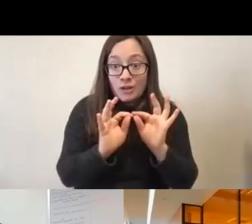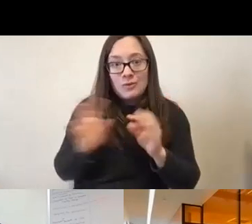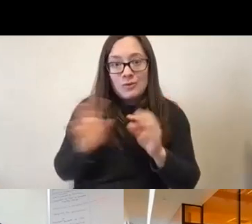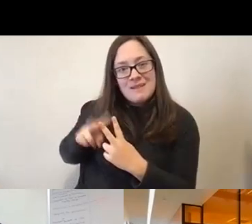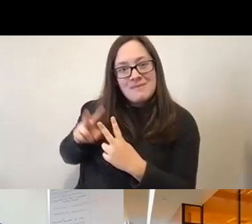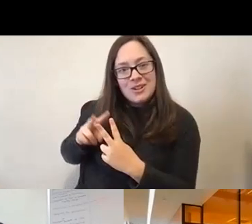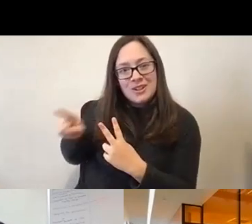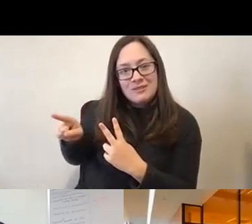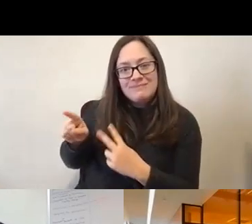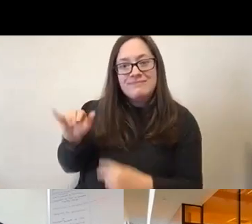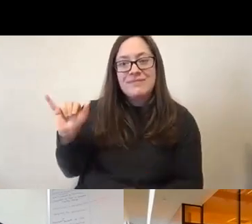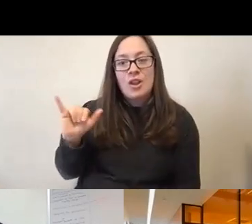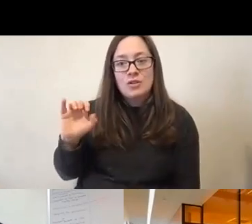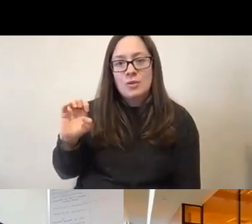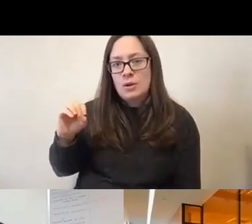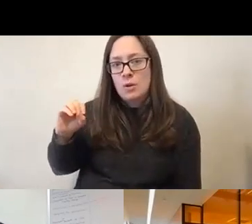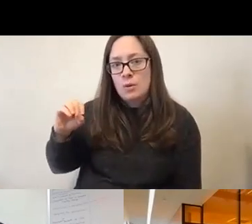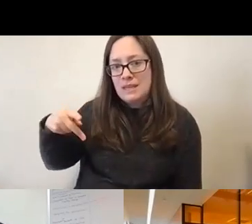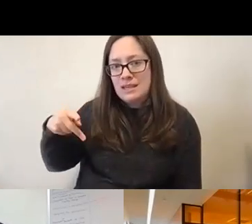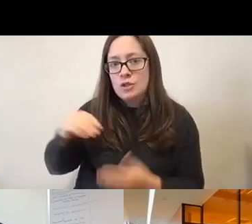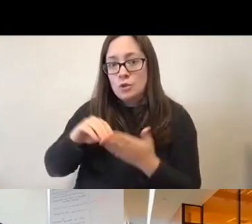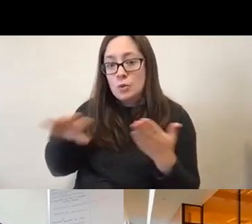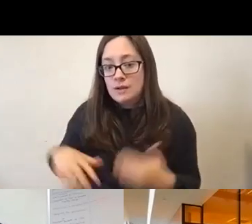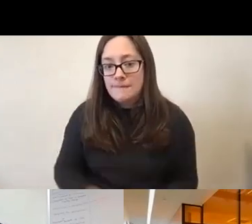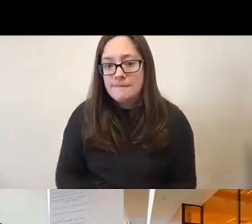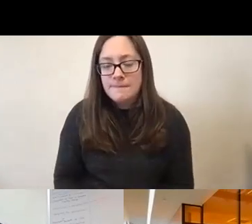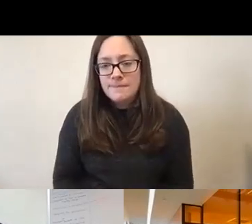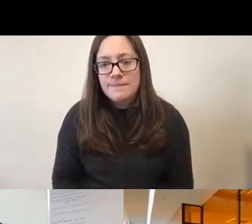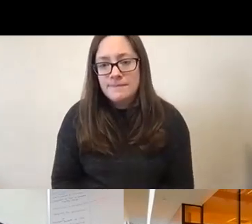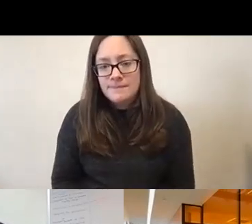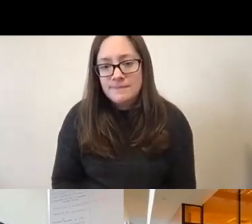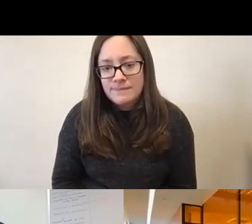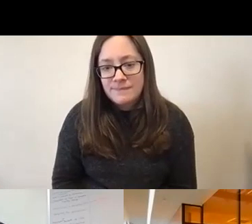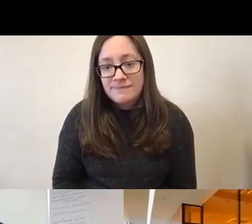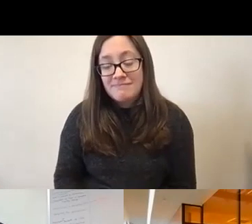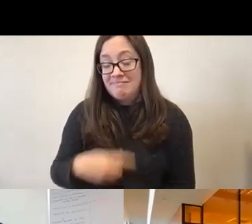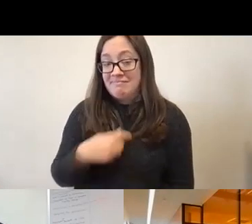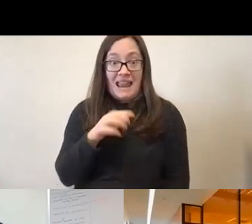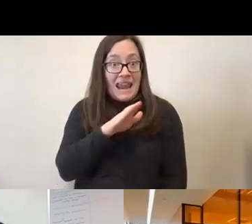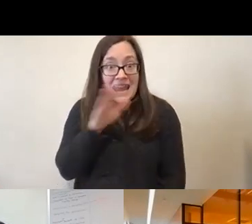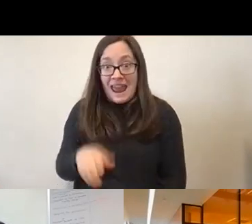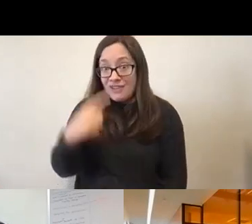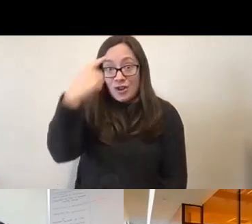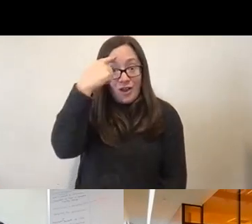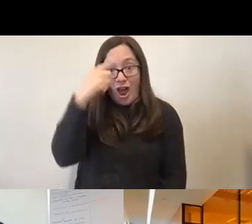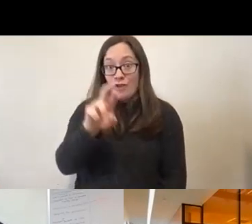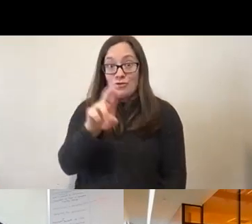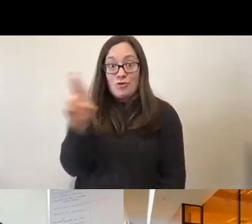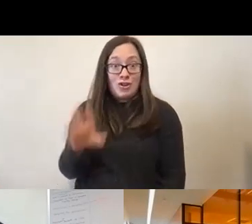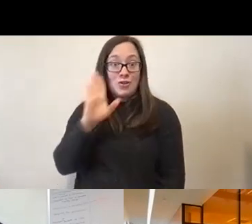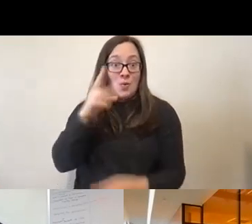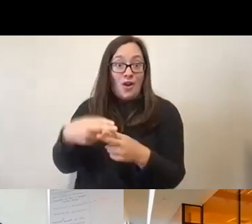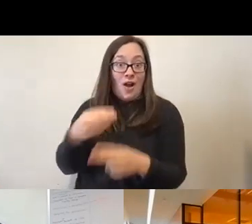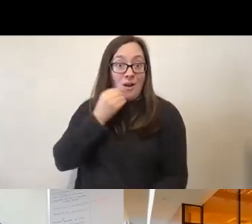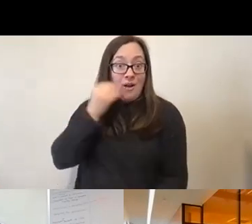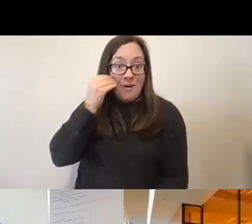who's also an EOP student. I never thought I would call the Rochester area home, but with a partner